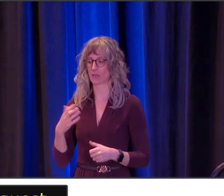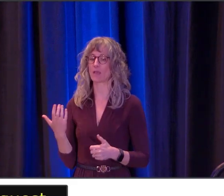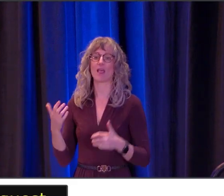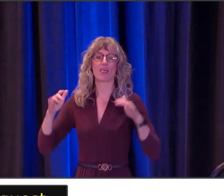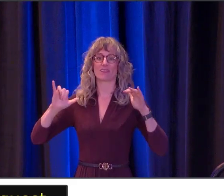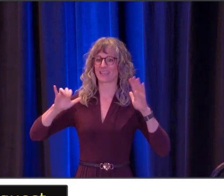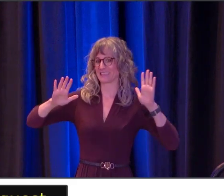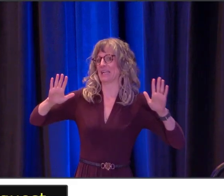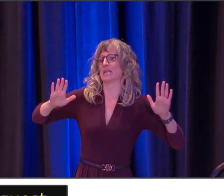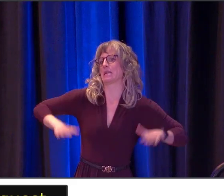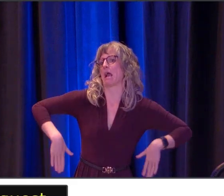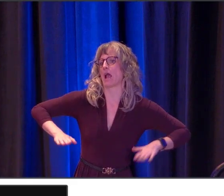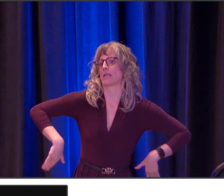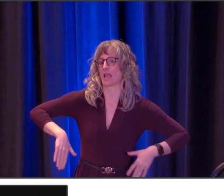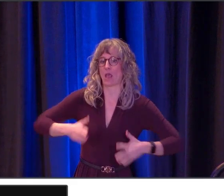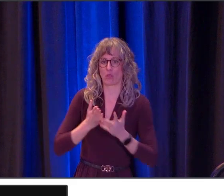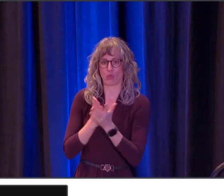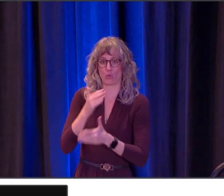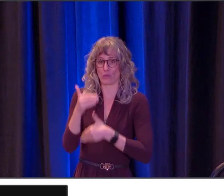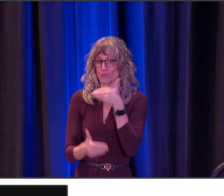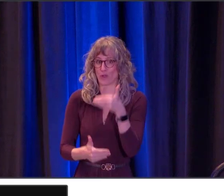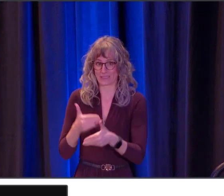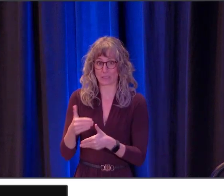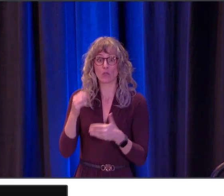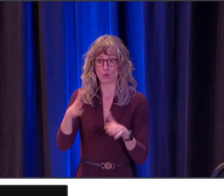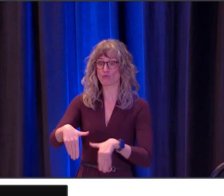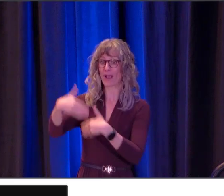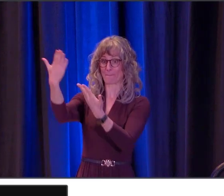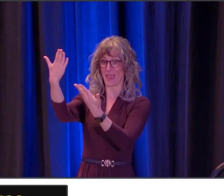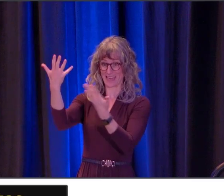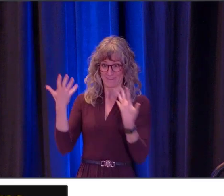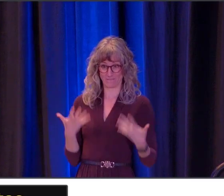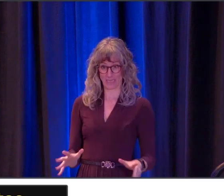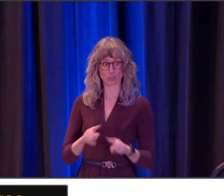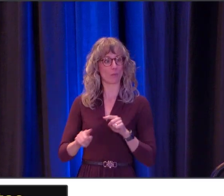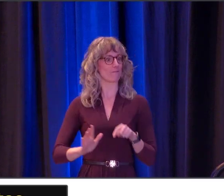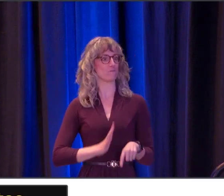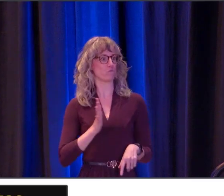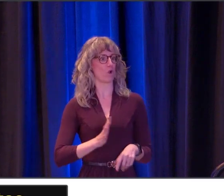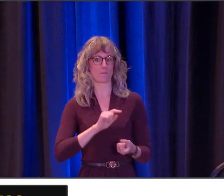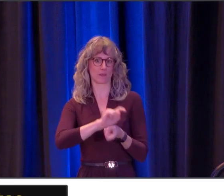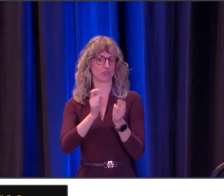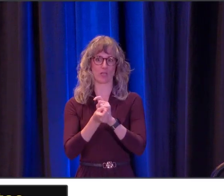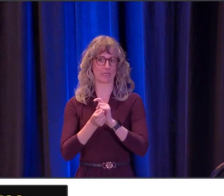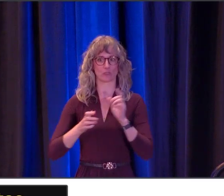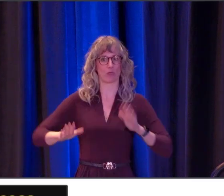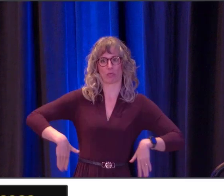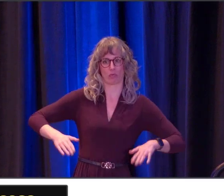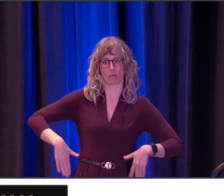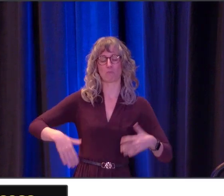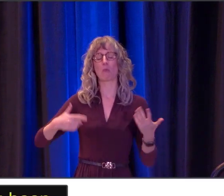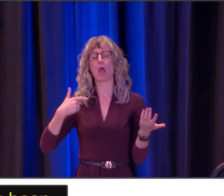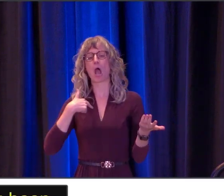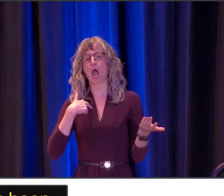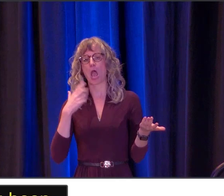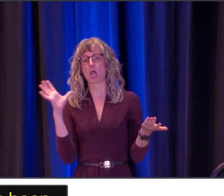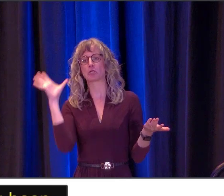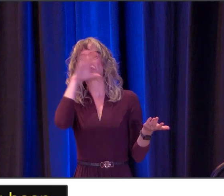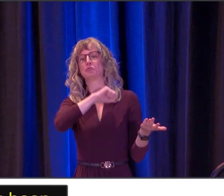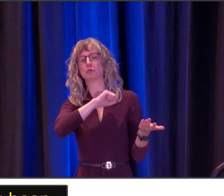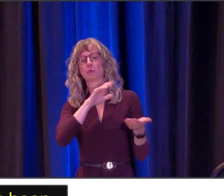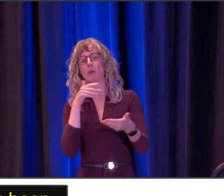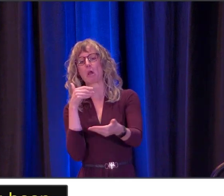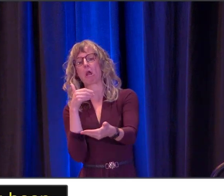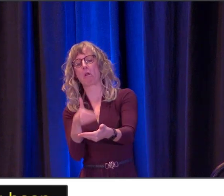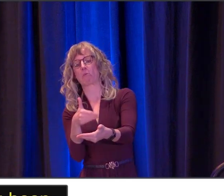through the process, so it's been recommended, but it hasn't been formally changed yet. So that would, well, I would anticipate that will be an upcoming process, which